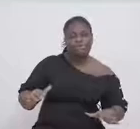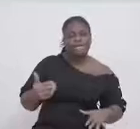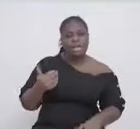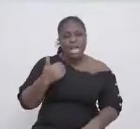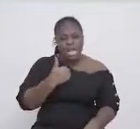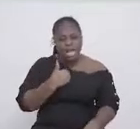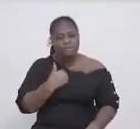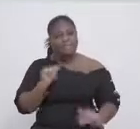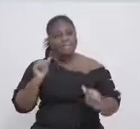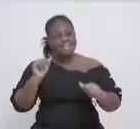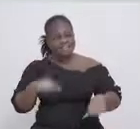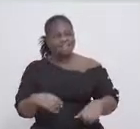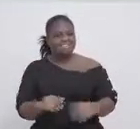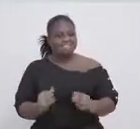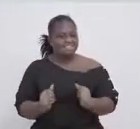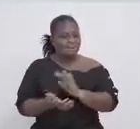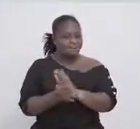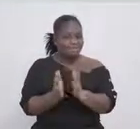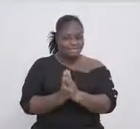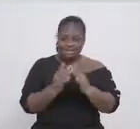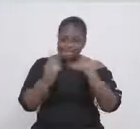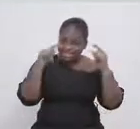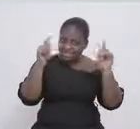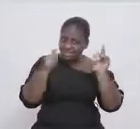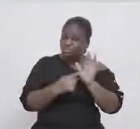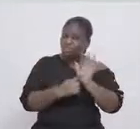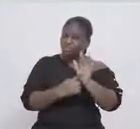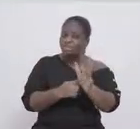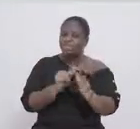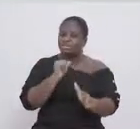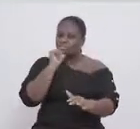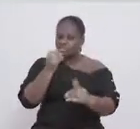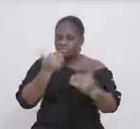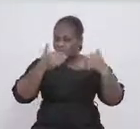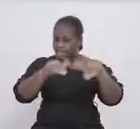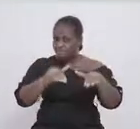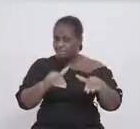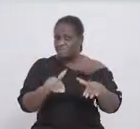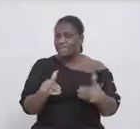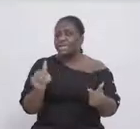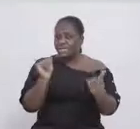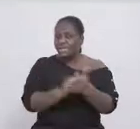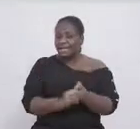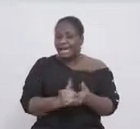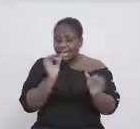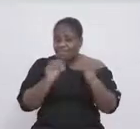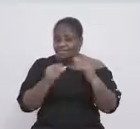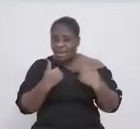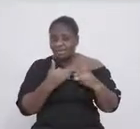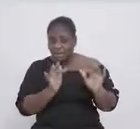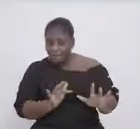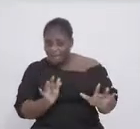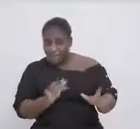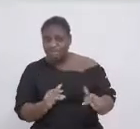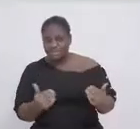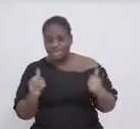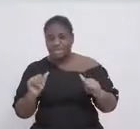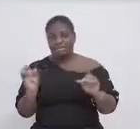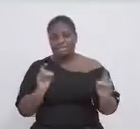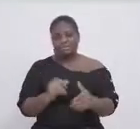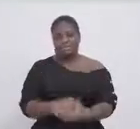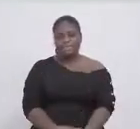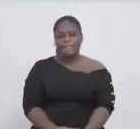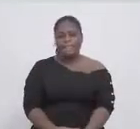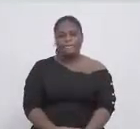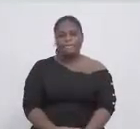them and have been able to excel, and showing them that they don't have to limit themselves, but they can if they have the passion and the potential.